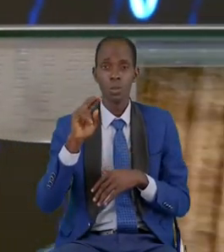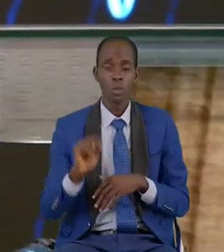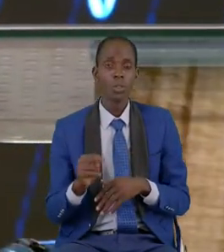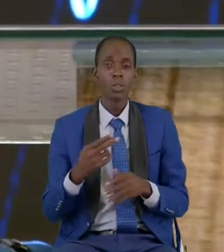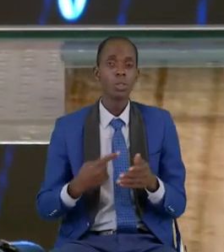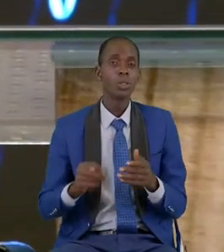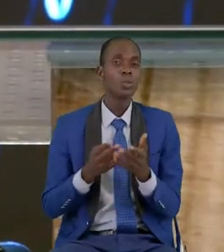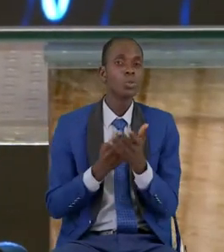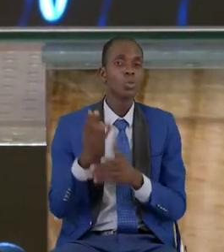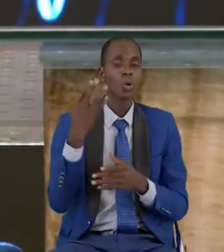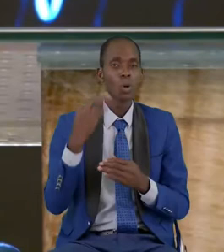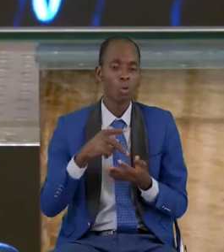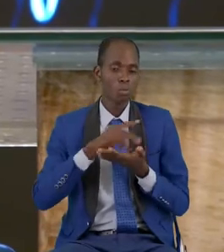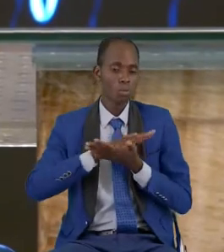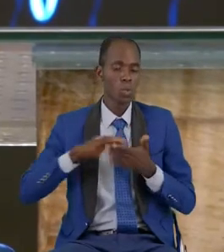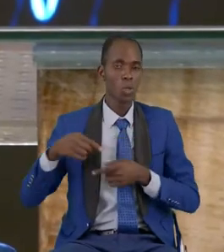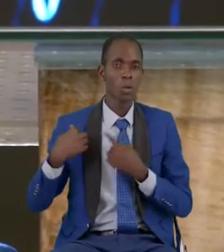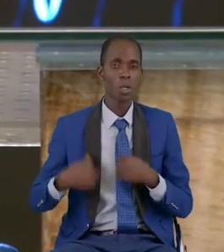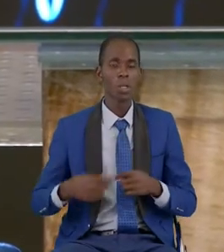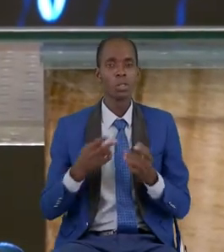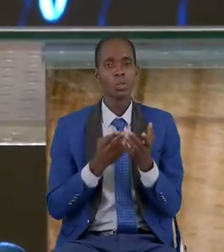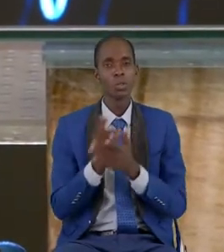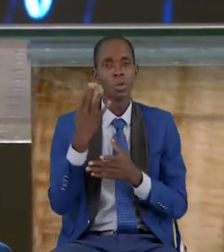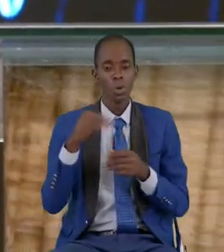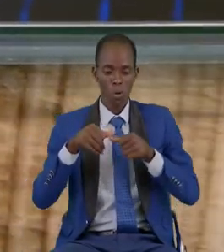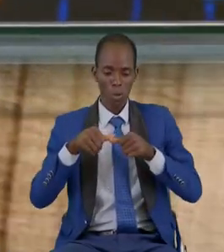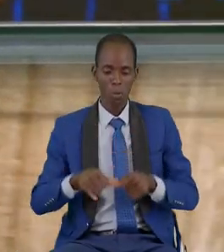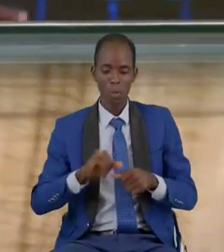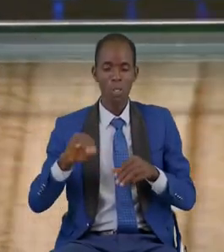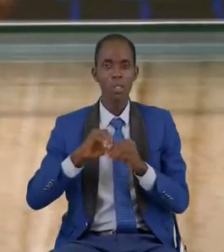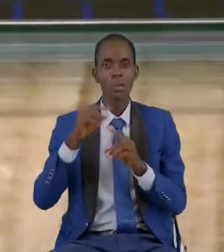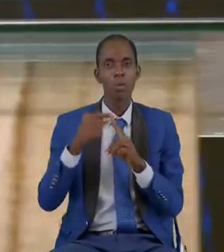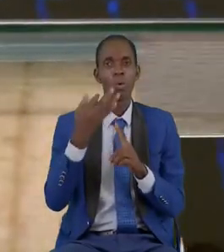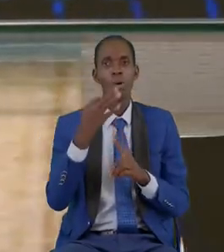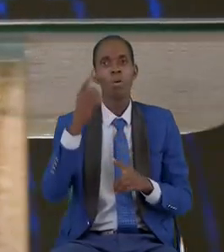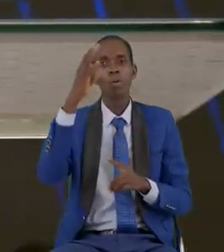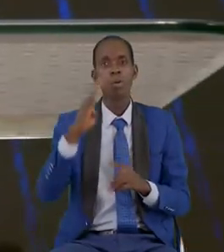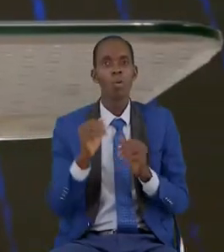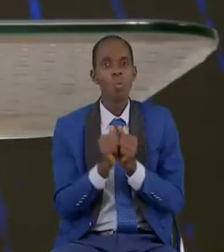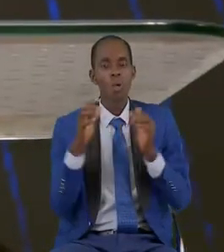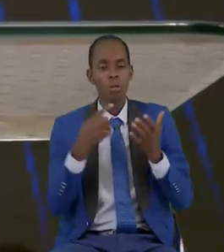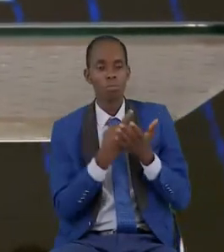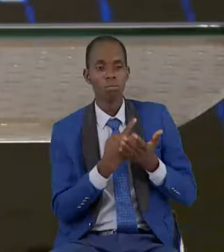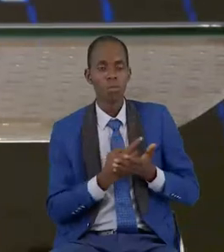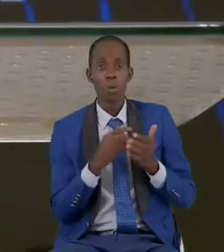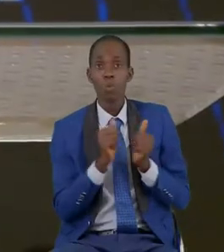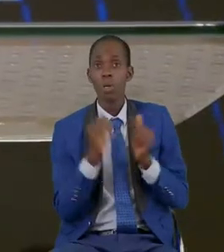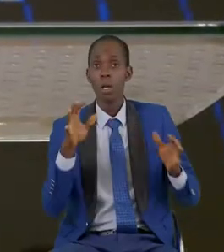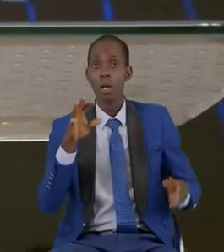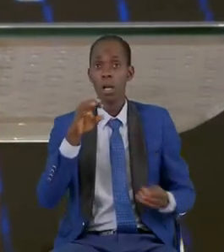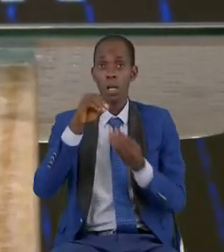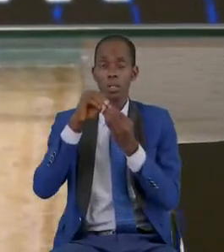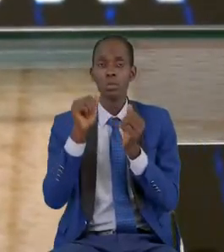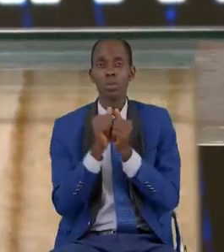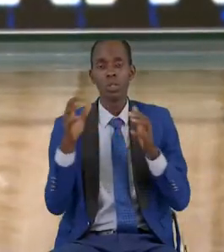and the truth of abiding in the word of God without adding, without subtracting. If we know the truth